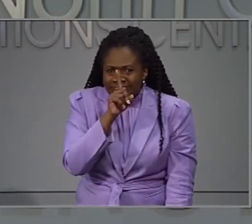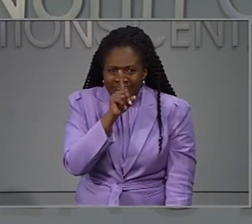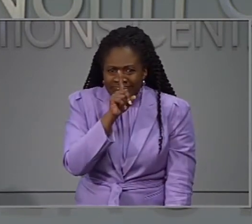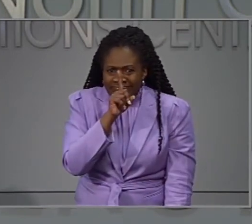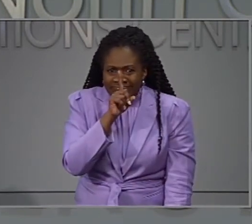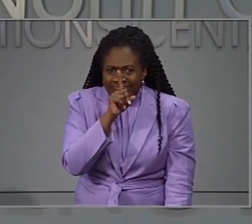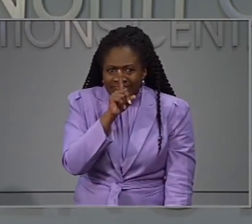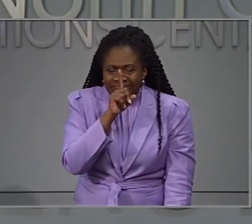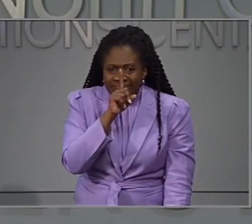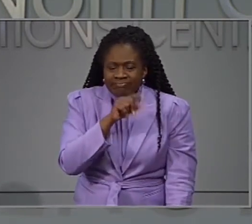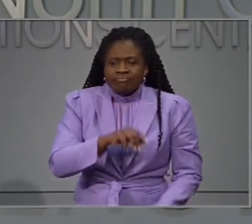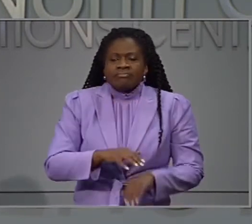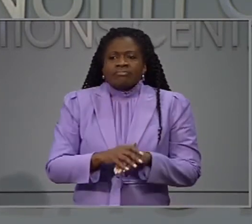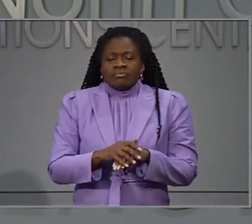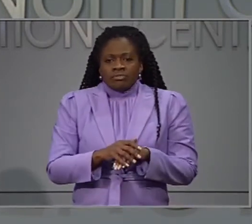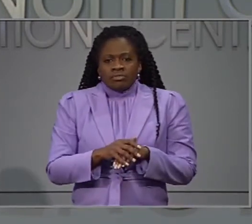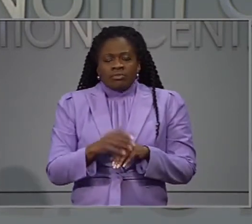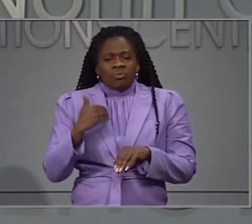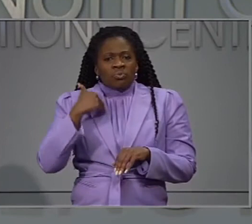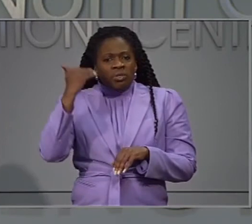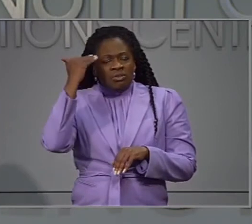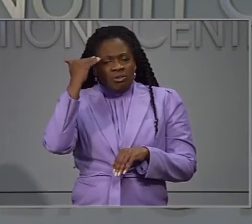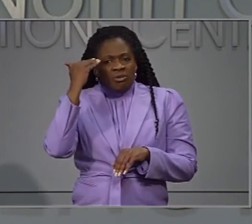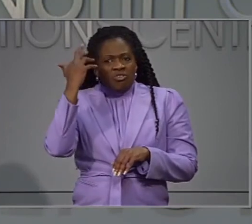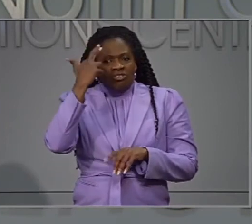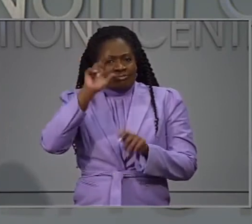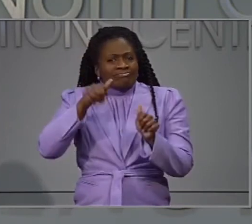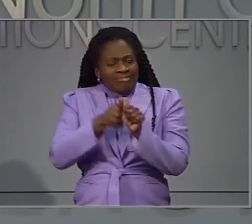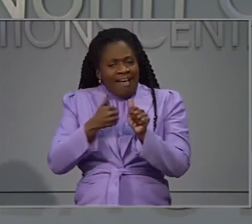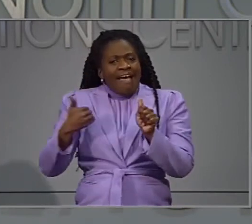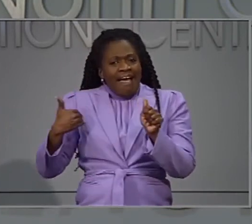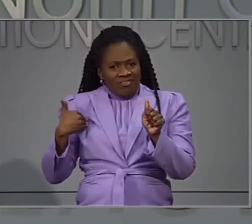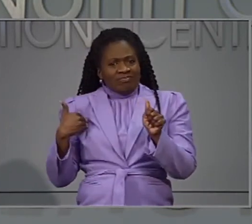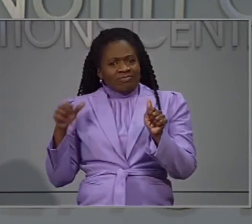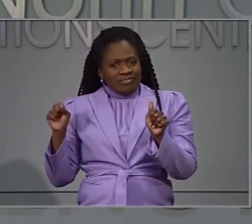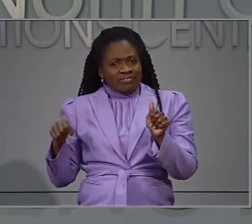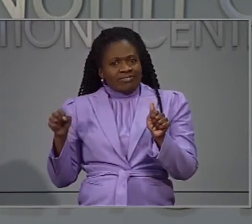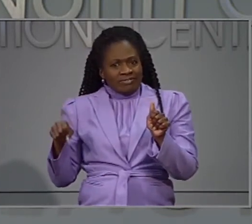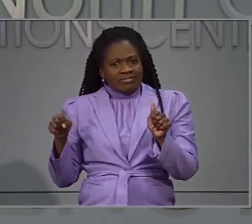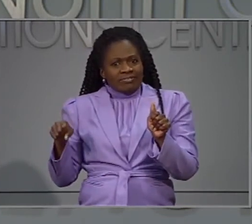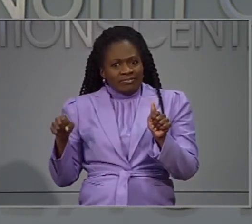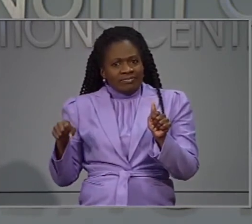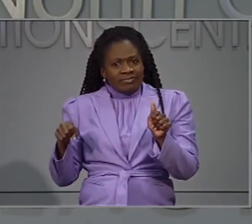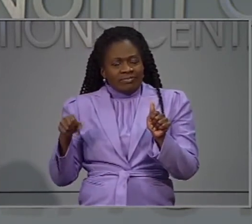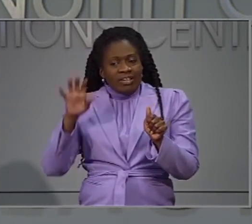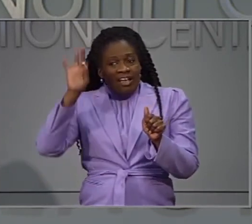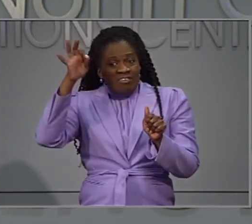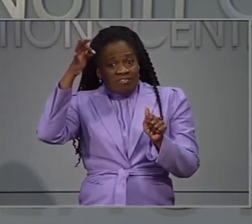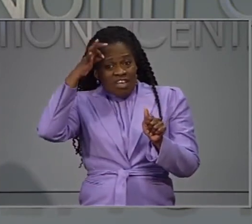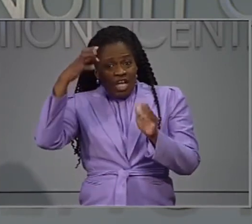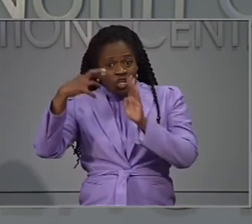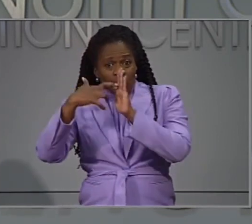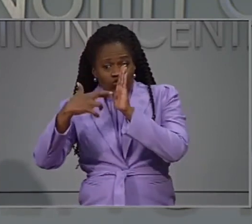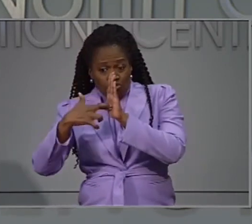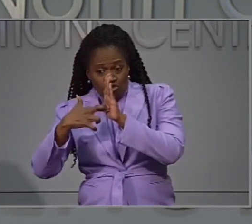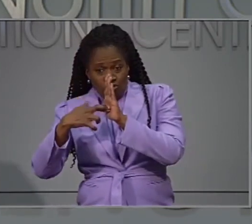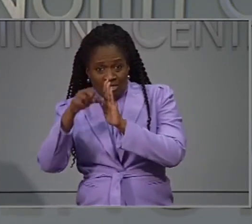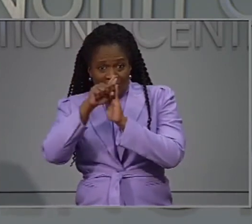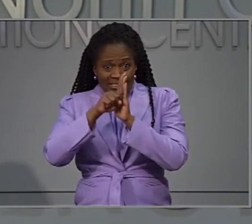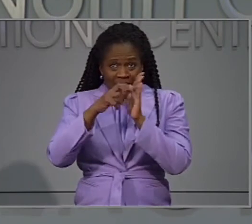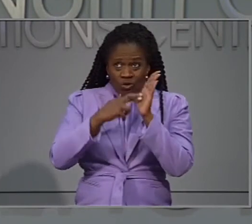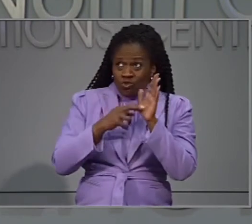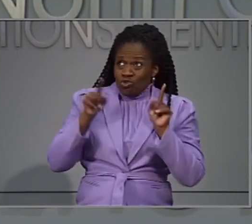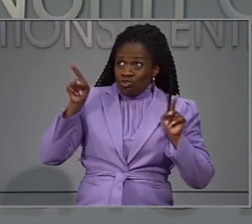We know that there is a reason why that federal guidelines and our